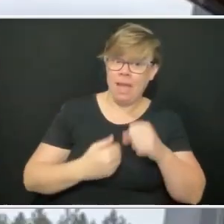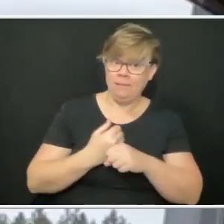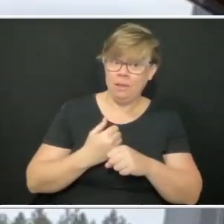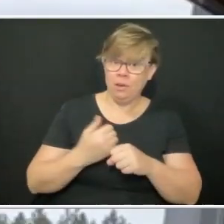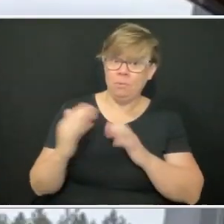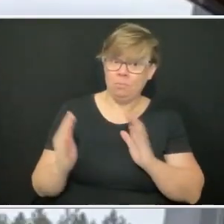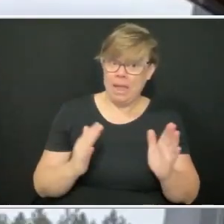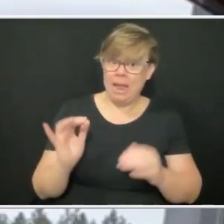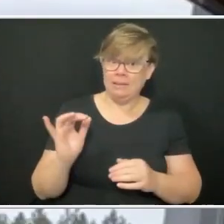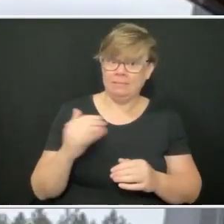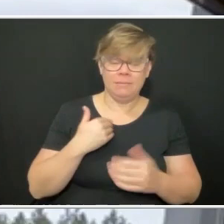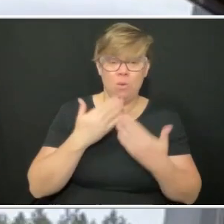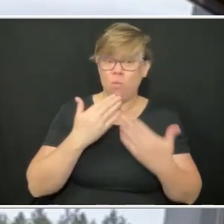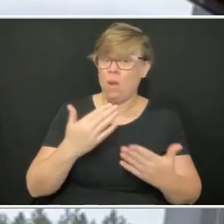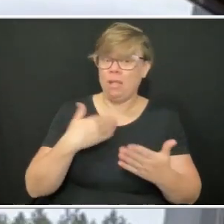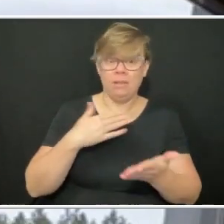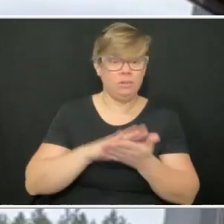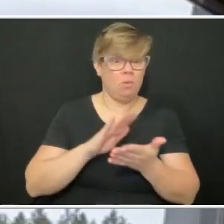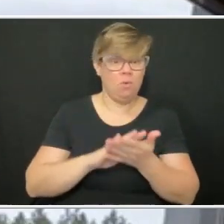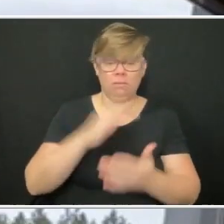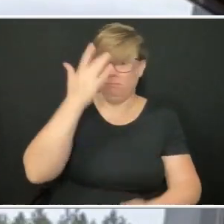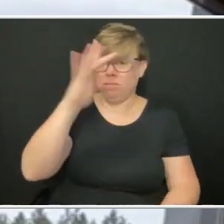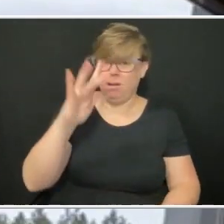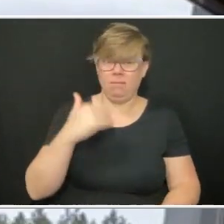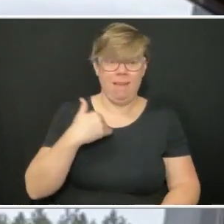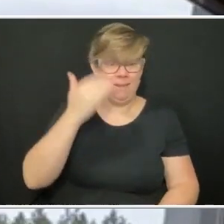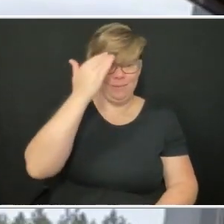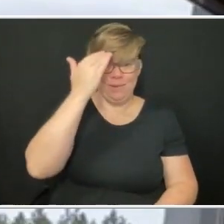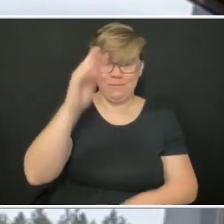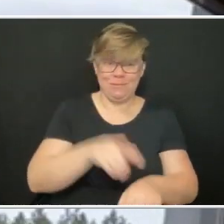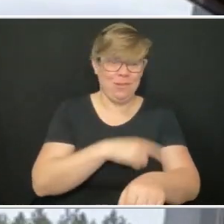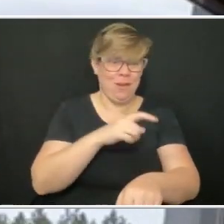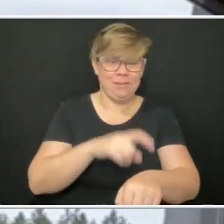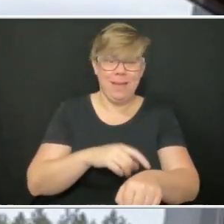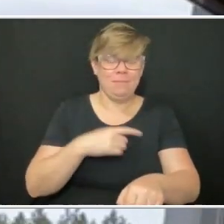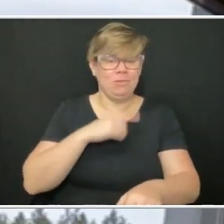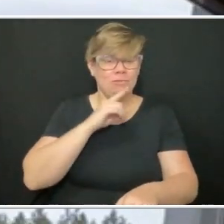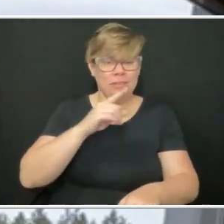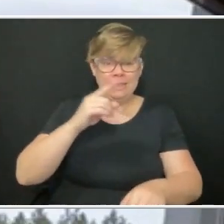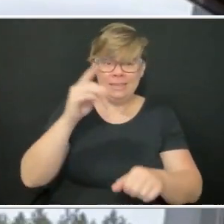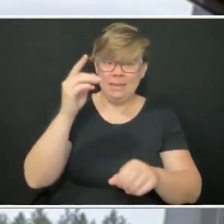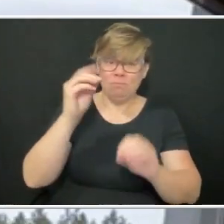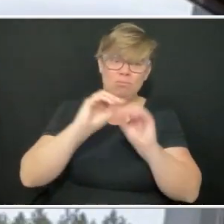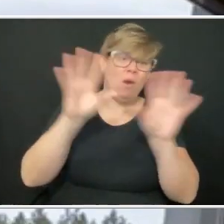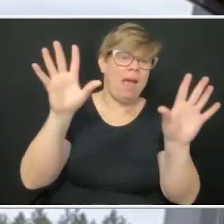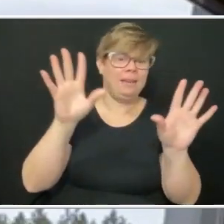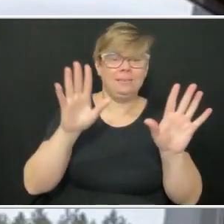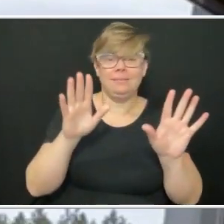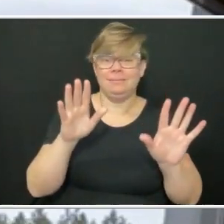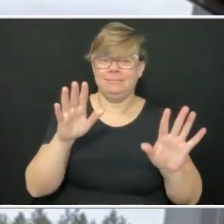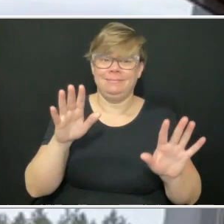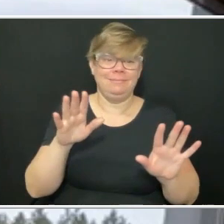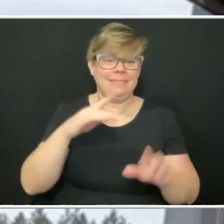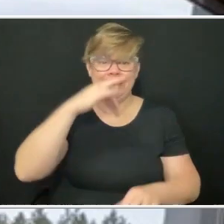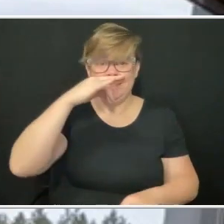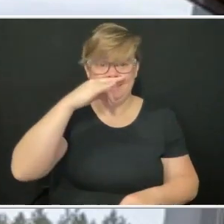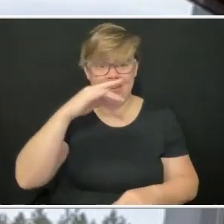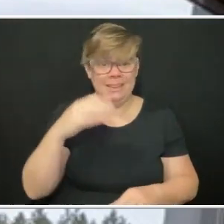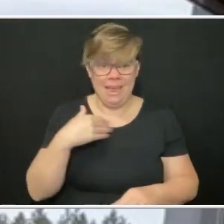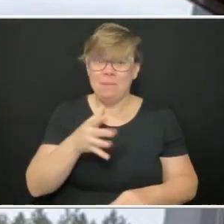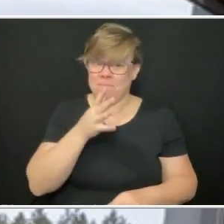Like I mentioned before, he's extremely smart. I've known him for quite a while. He's a really bright child. You can tell that, and his mom will contest that.